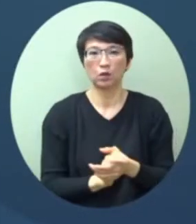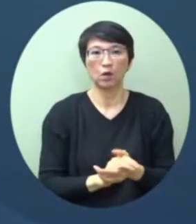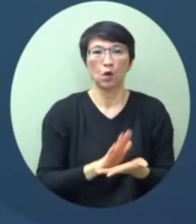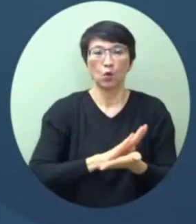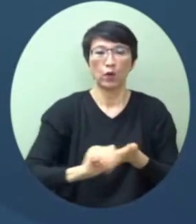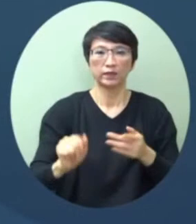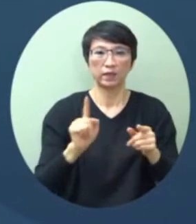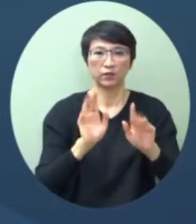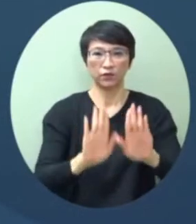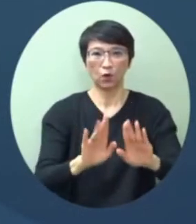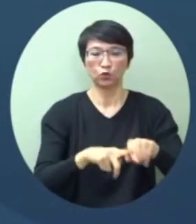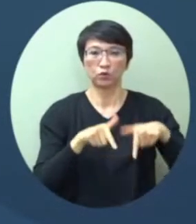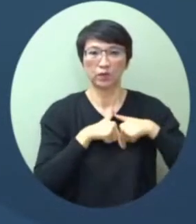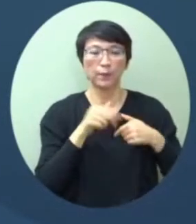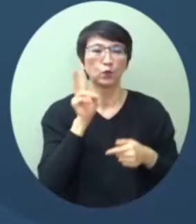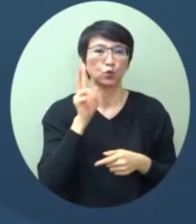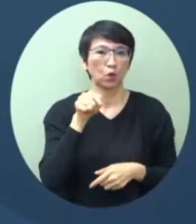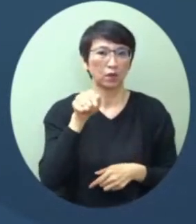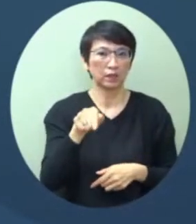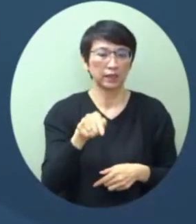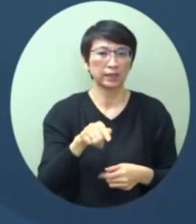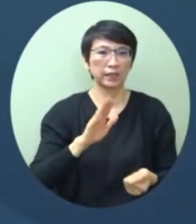Usually, the